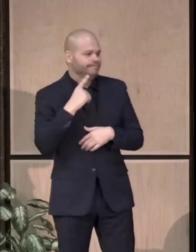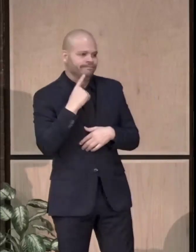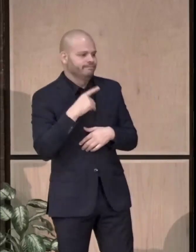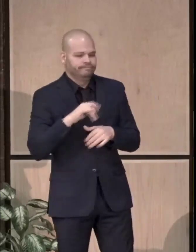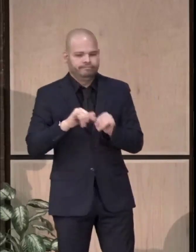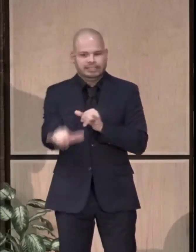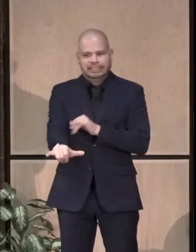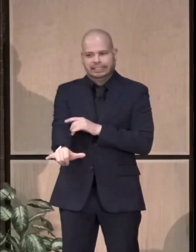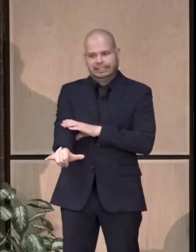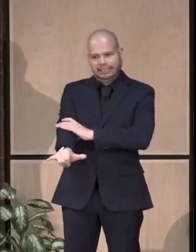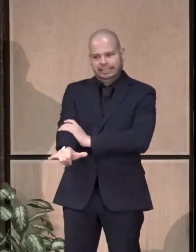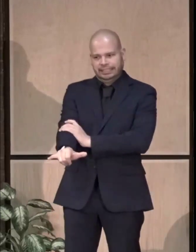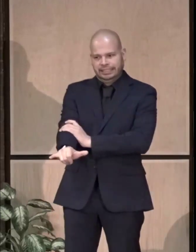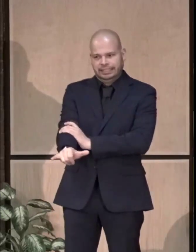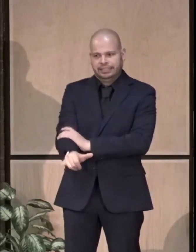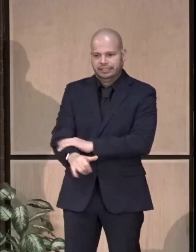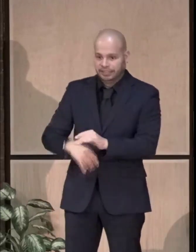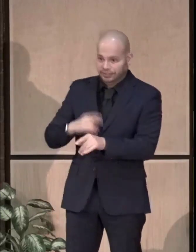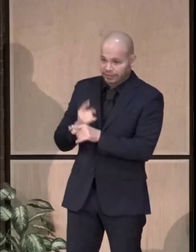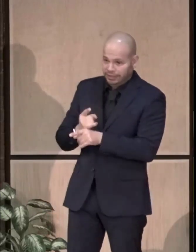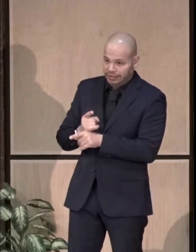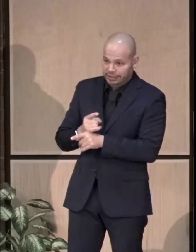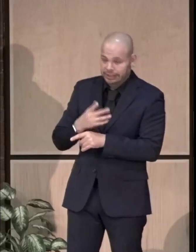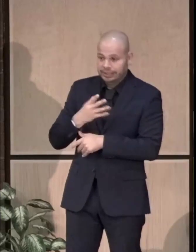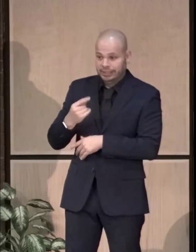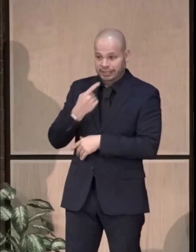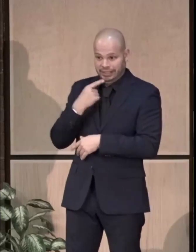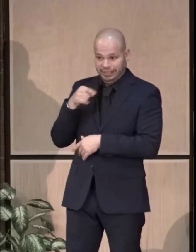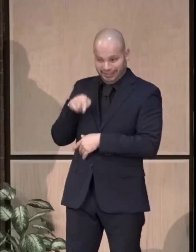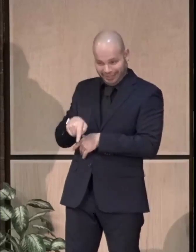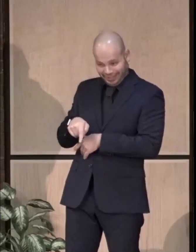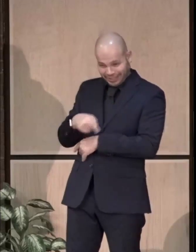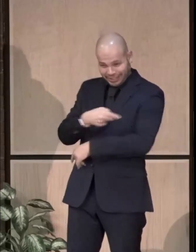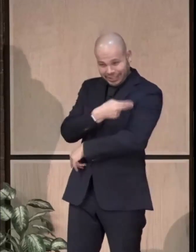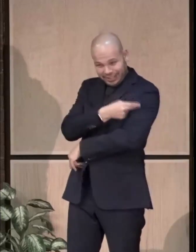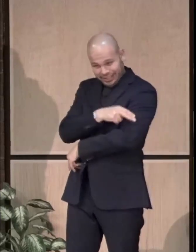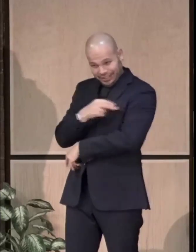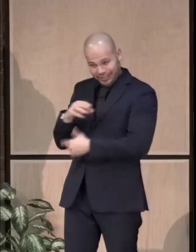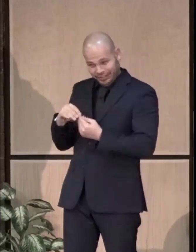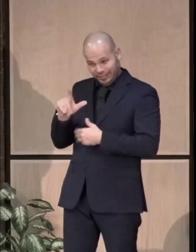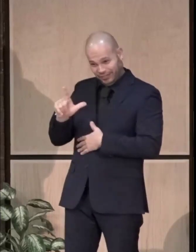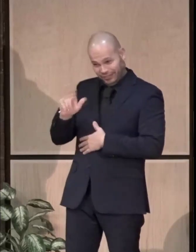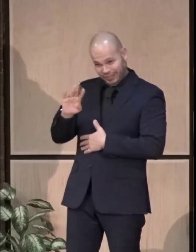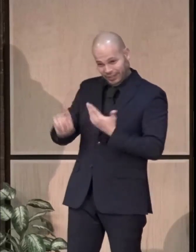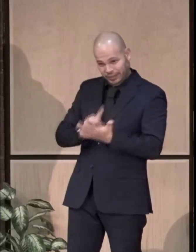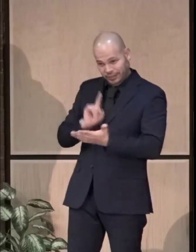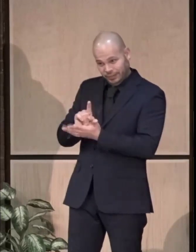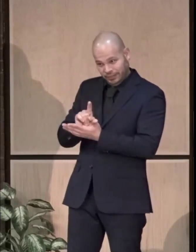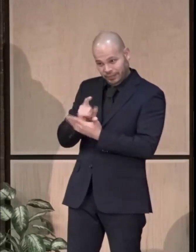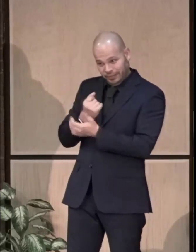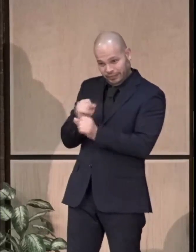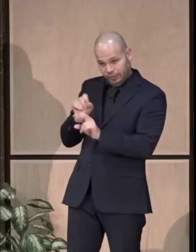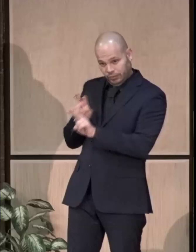watch? That was from my understanding of how their process works. Okay, and who had told you that?